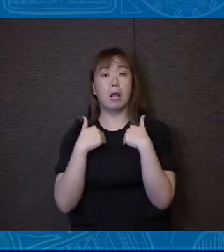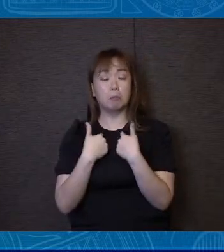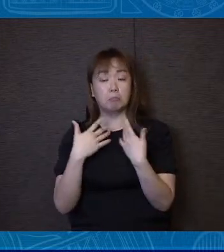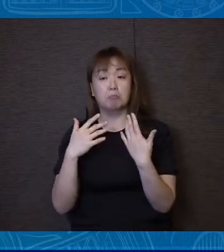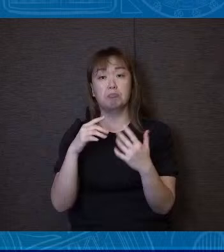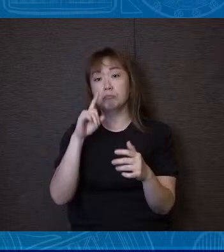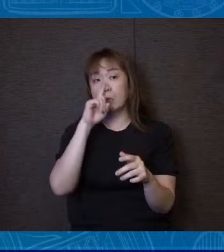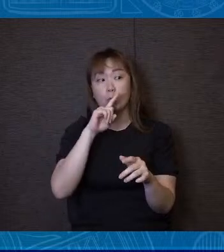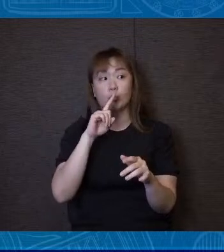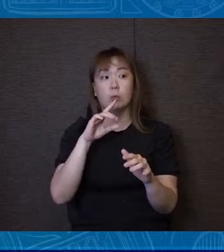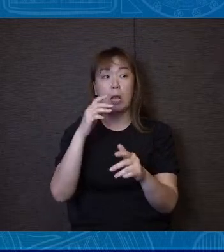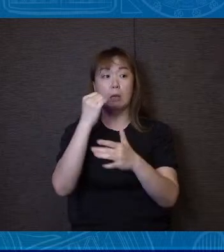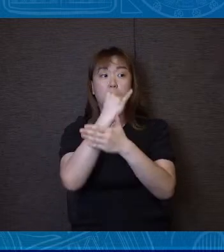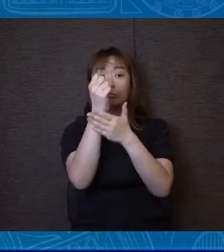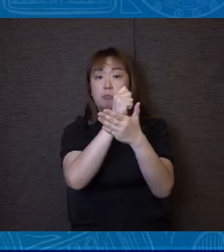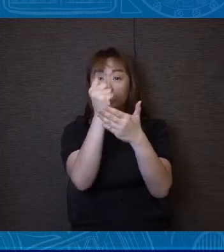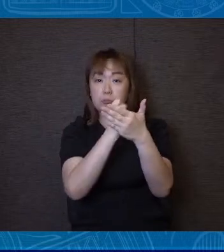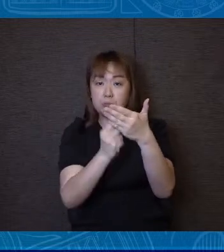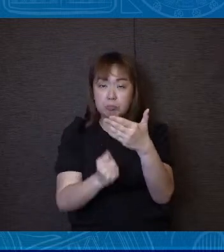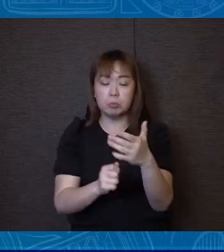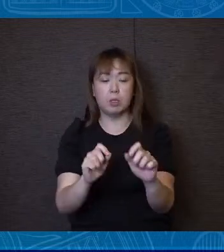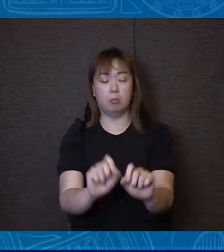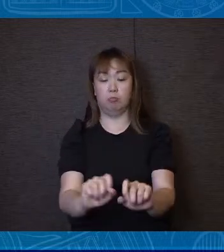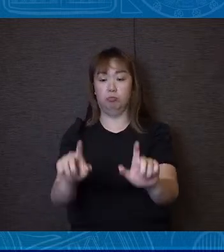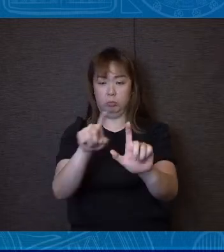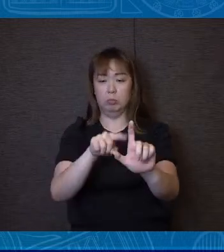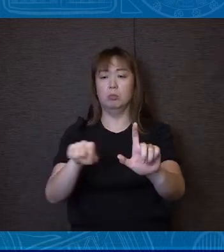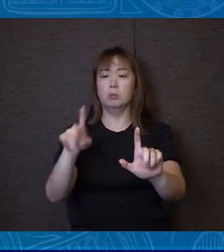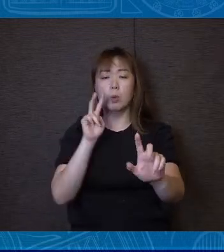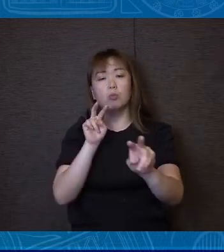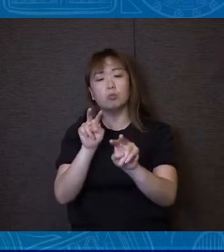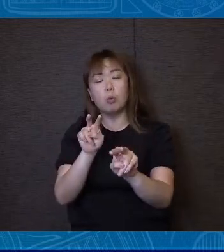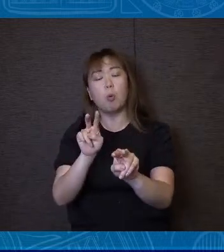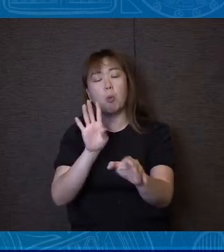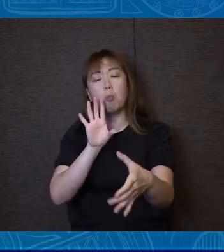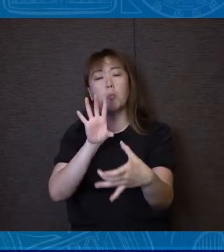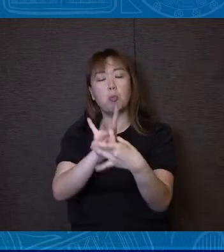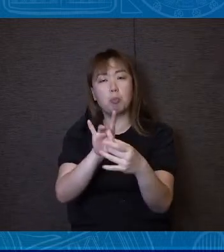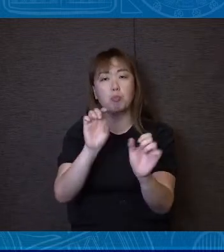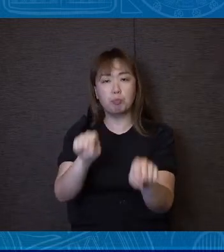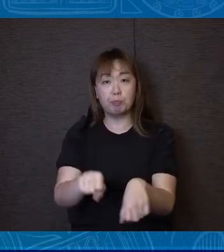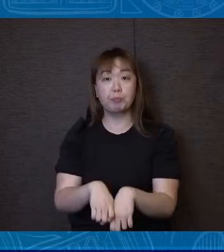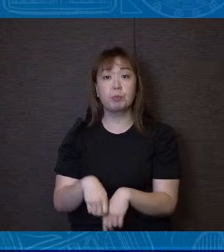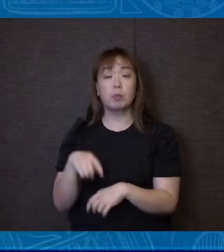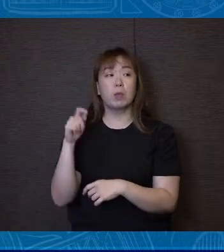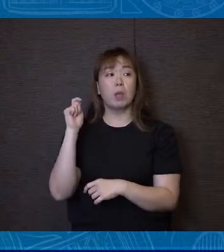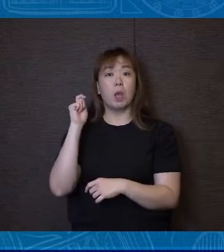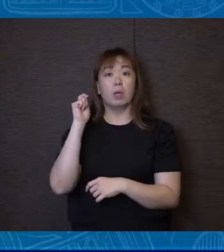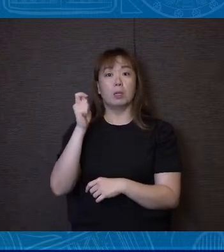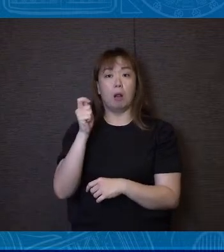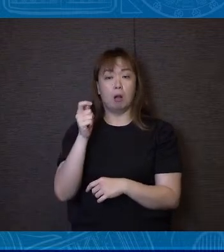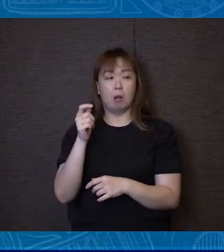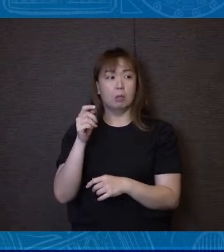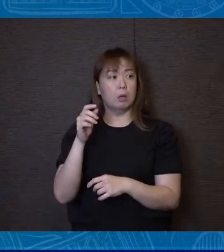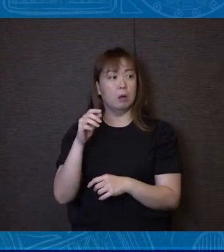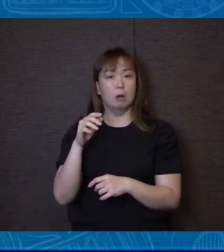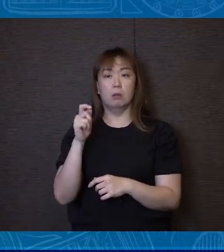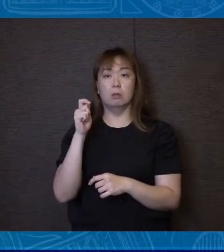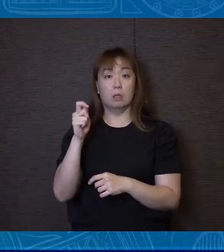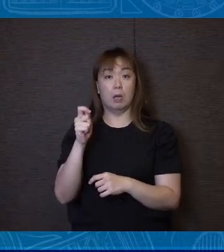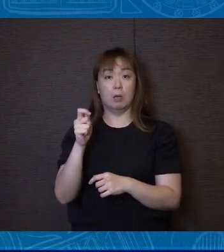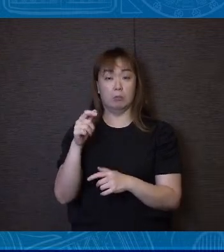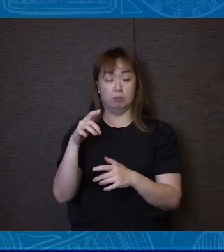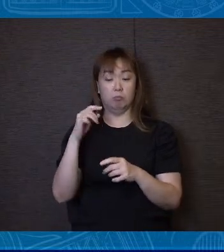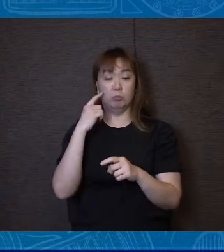be more cross-cutting because of the cultural beliefs. Versus in Ghana, when we did the same research, they said they felt cartoons